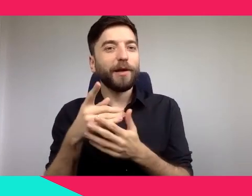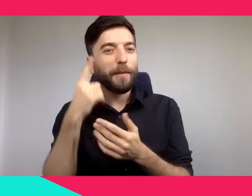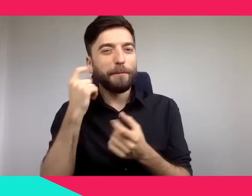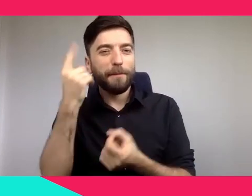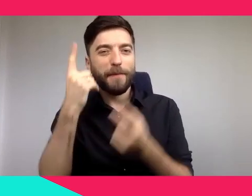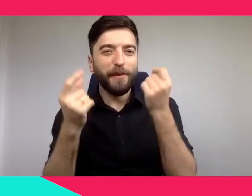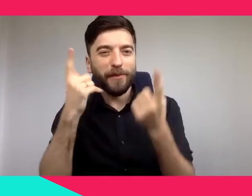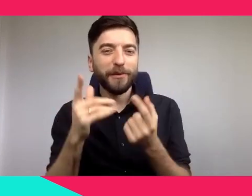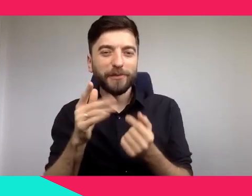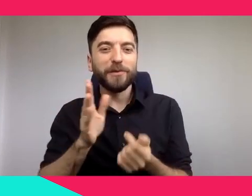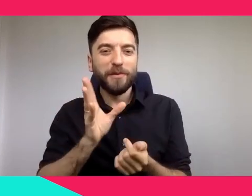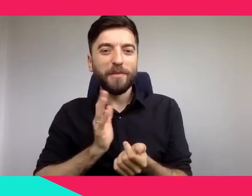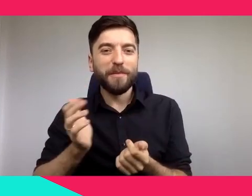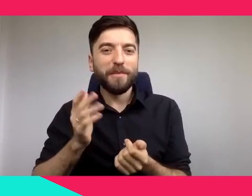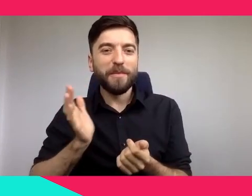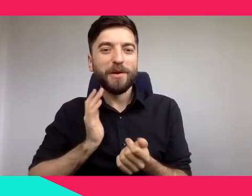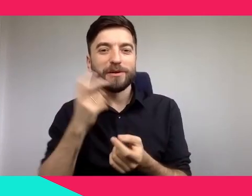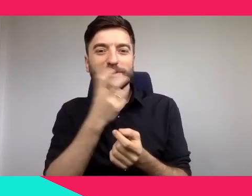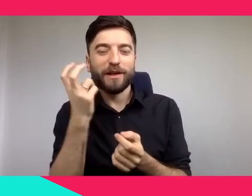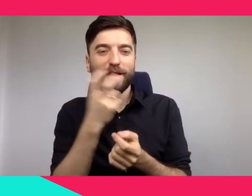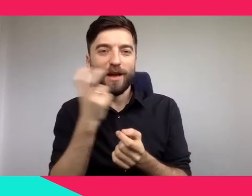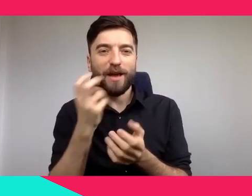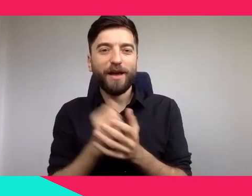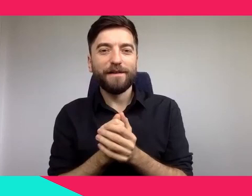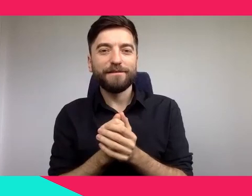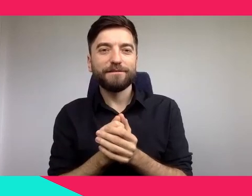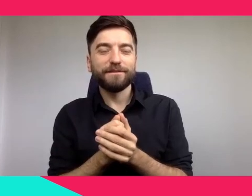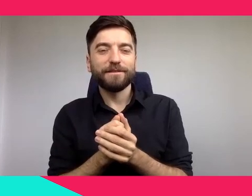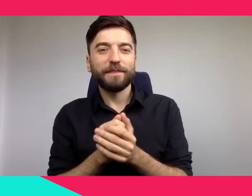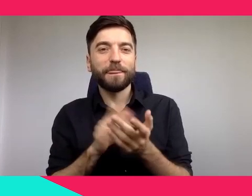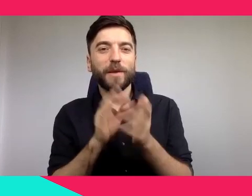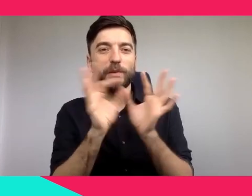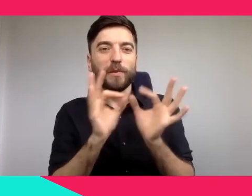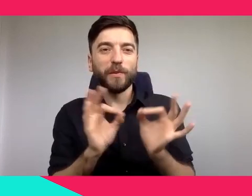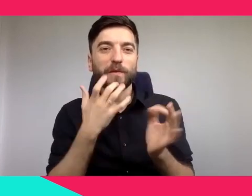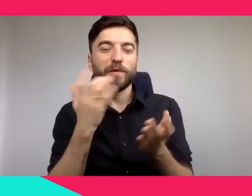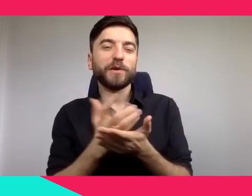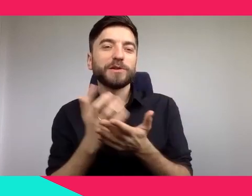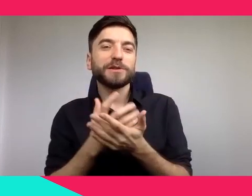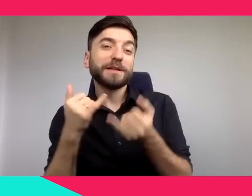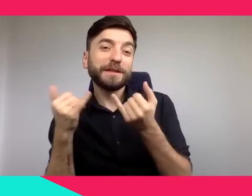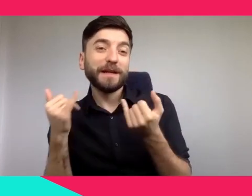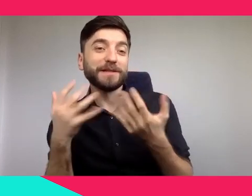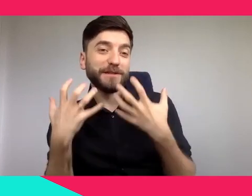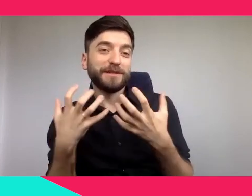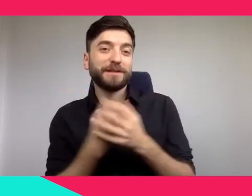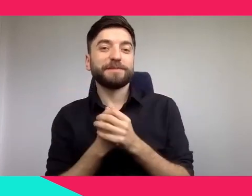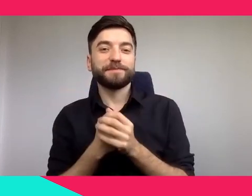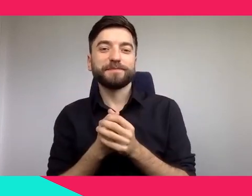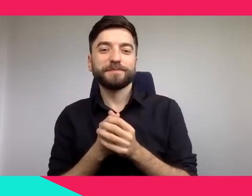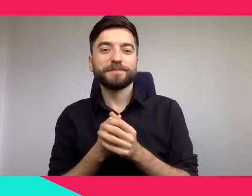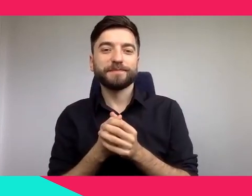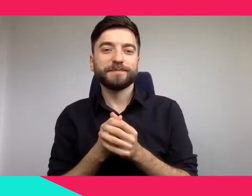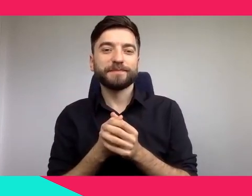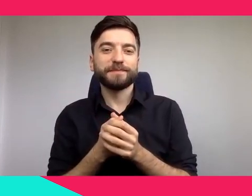see on the second line, someone put a nice filter over it. Someone else photoshopped a cat in it. People did the